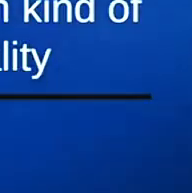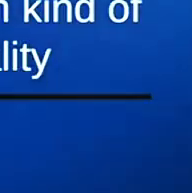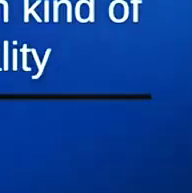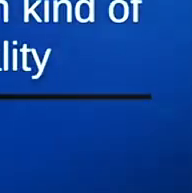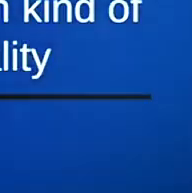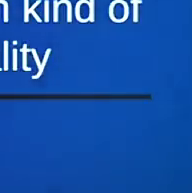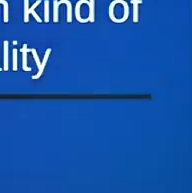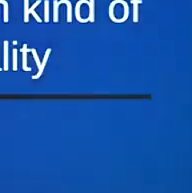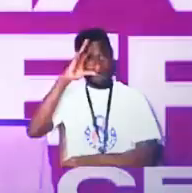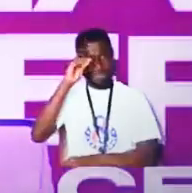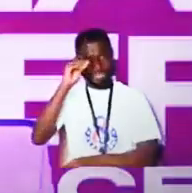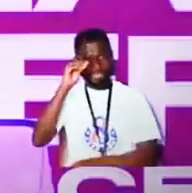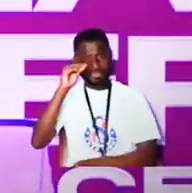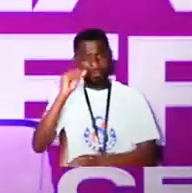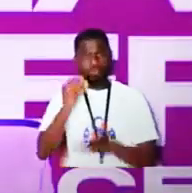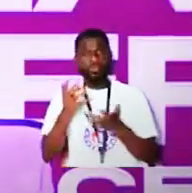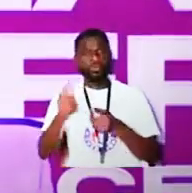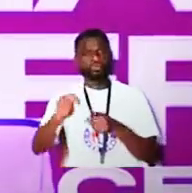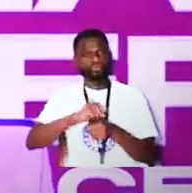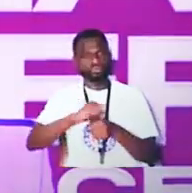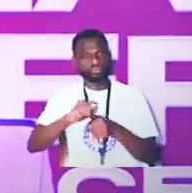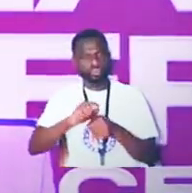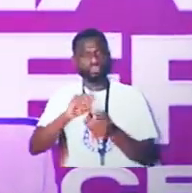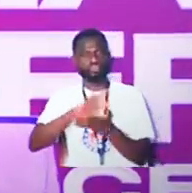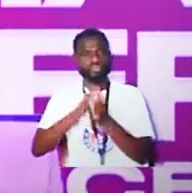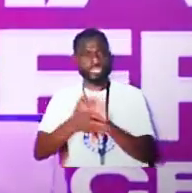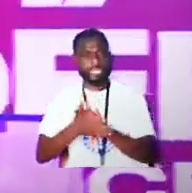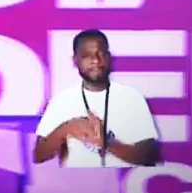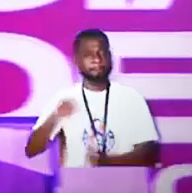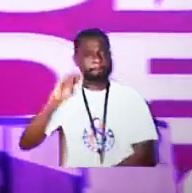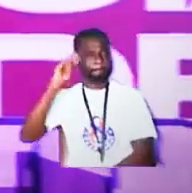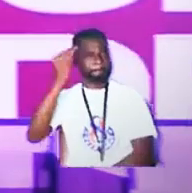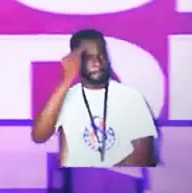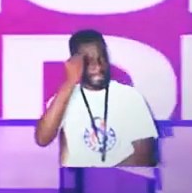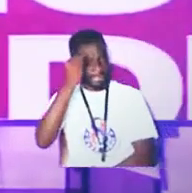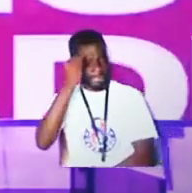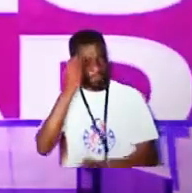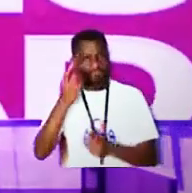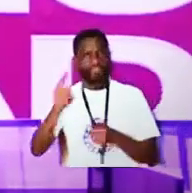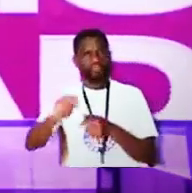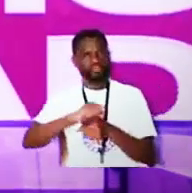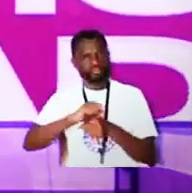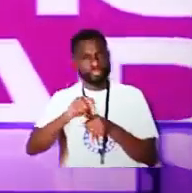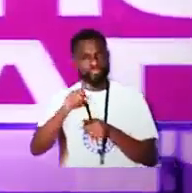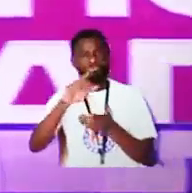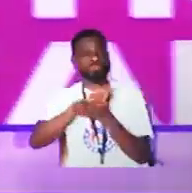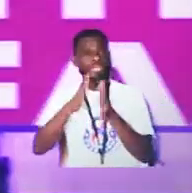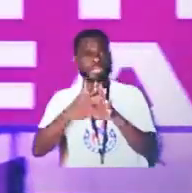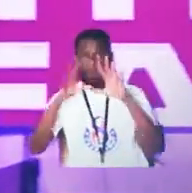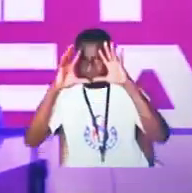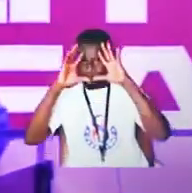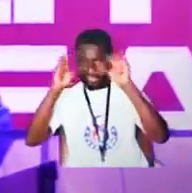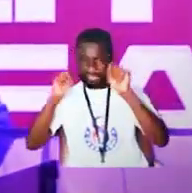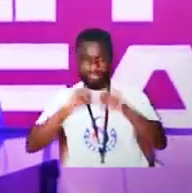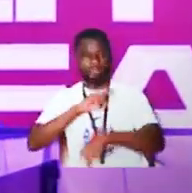We want to raise you to be a cabinet minister. We want to raise you to be a president of the